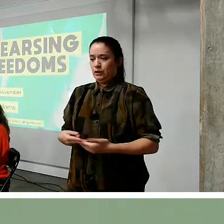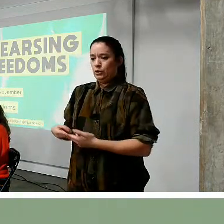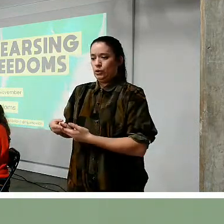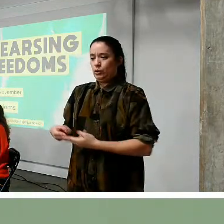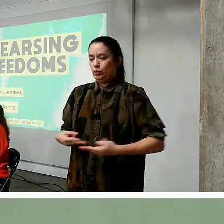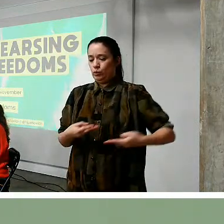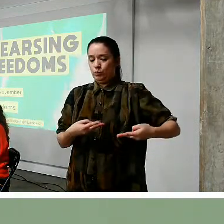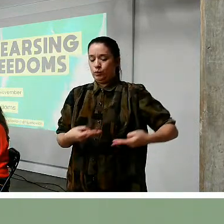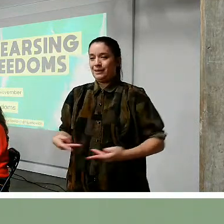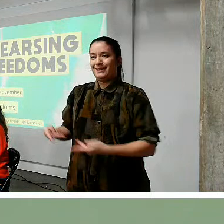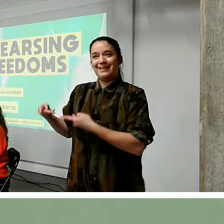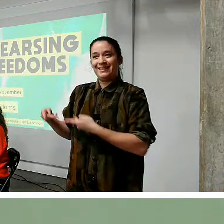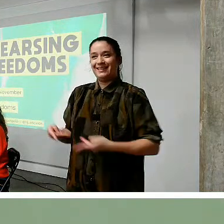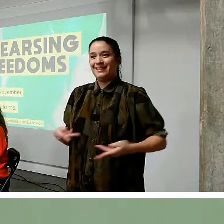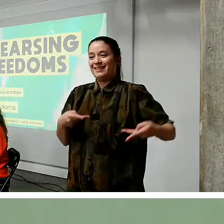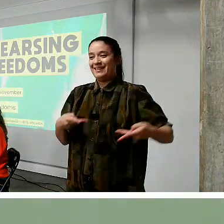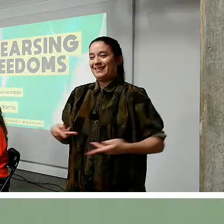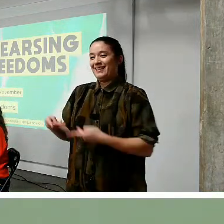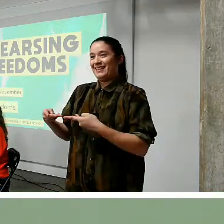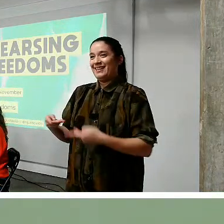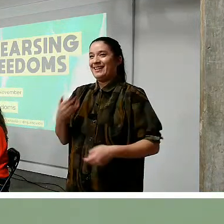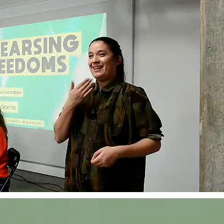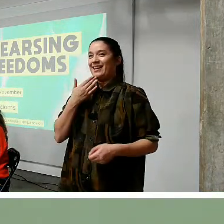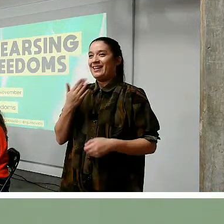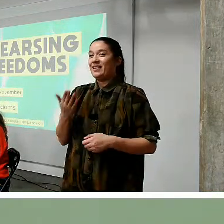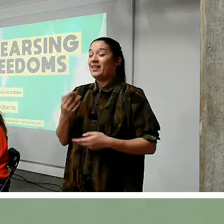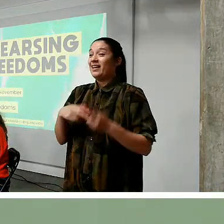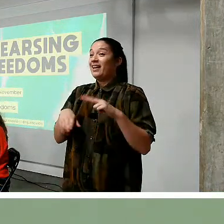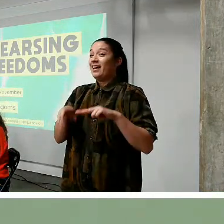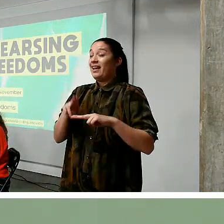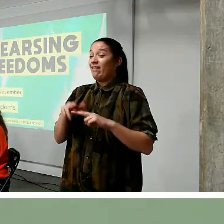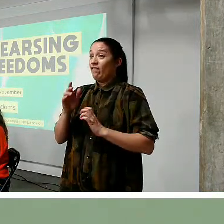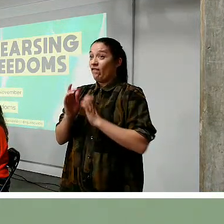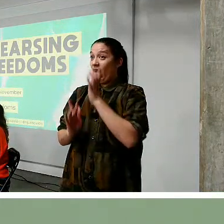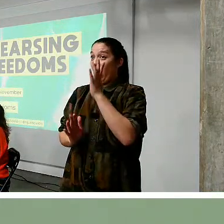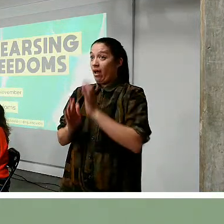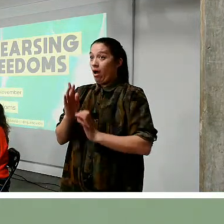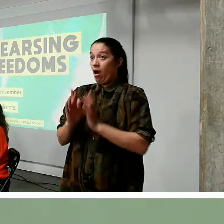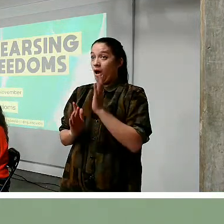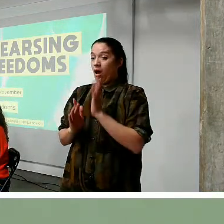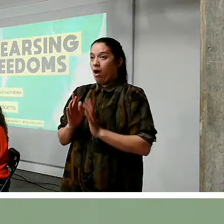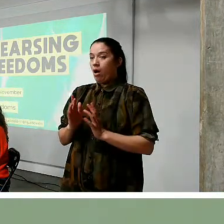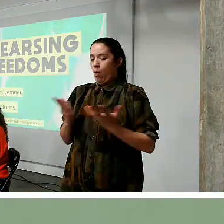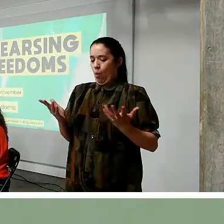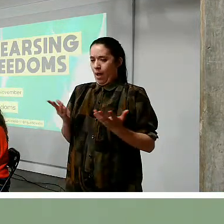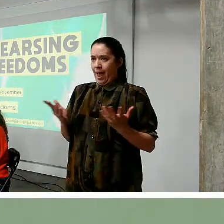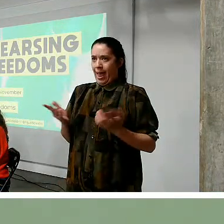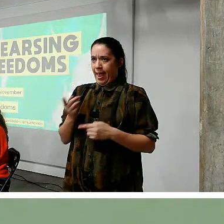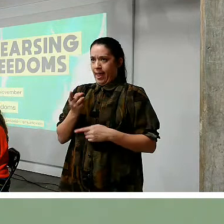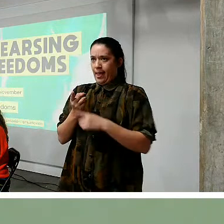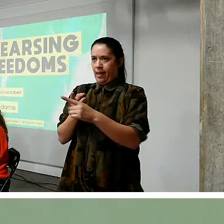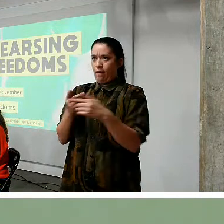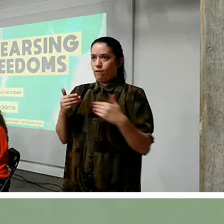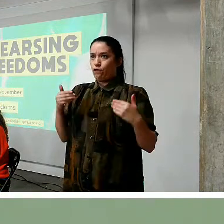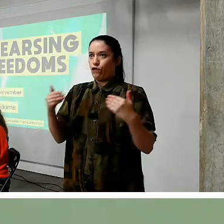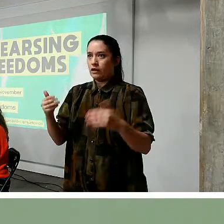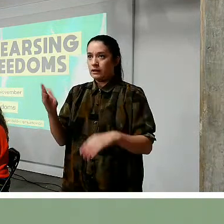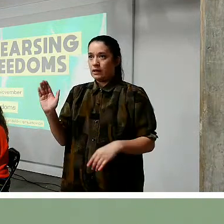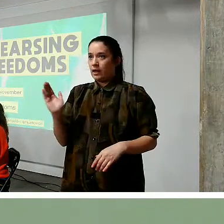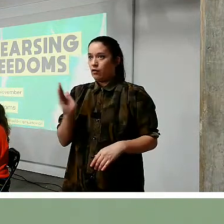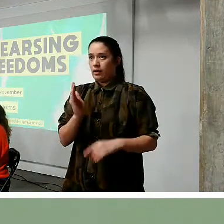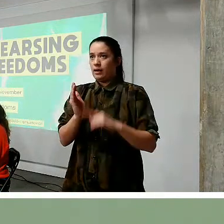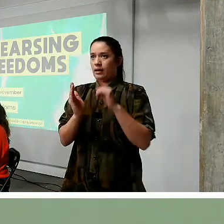Okay, if you happen to be in the front of the gallery when the fire alarm goes off, your closest exit is upstairs to the